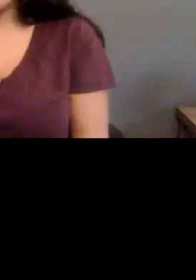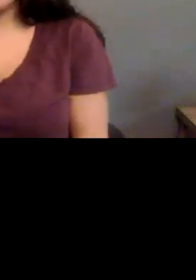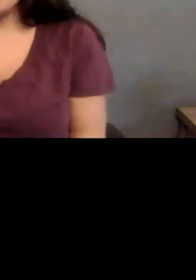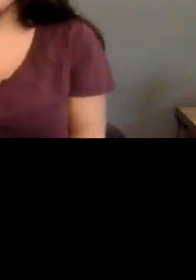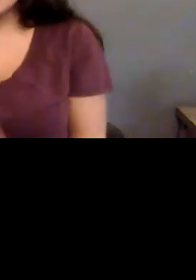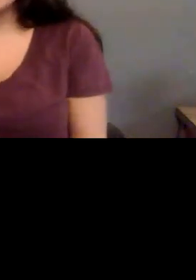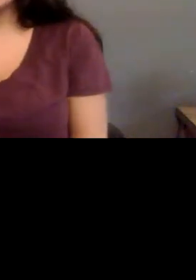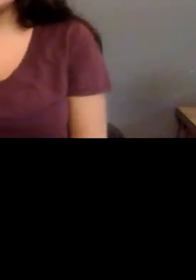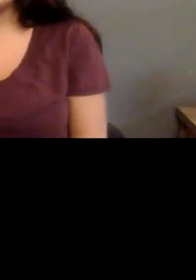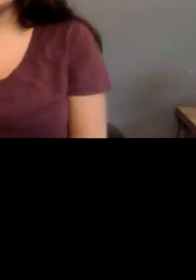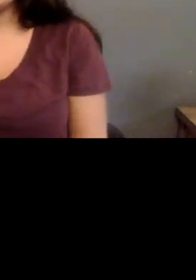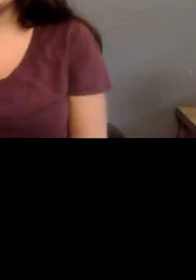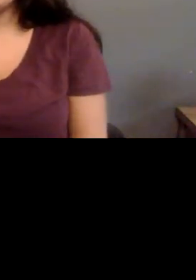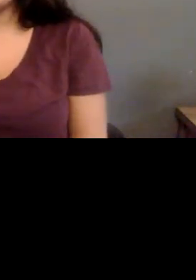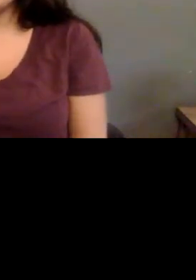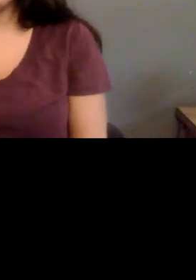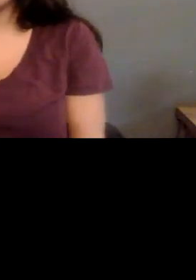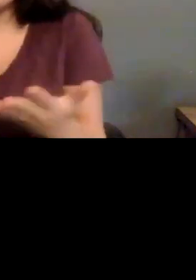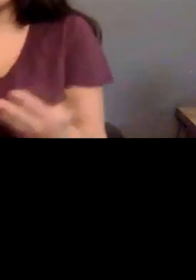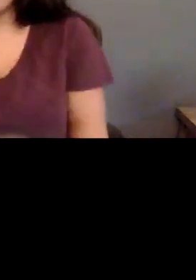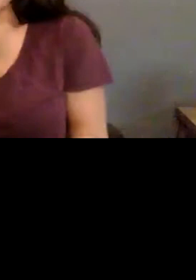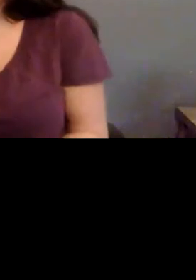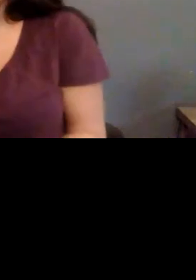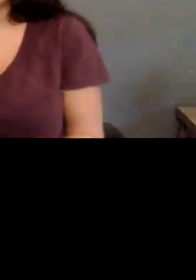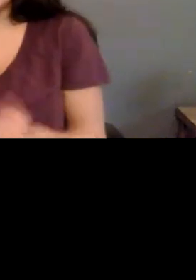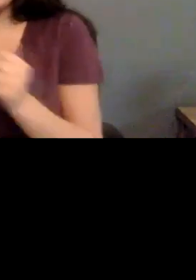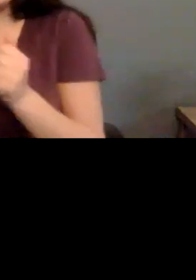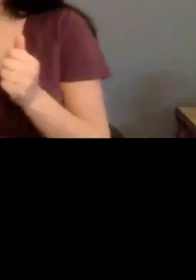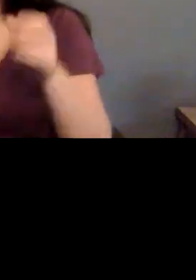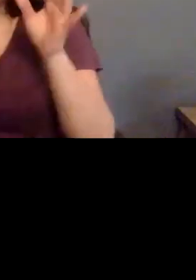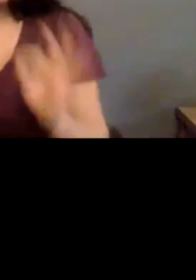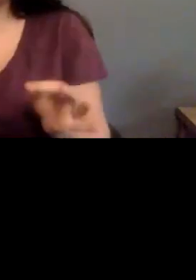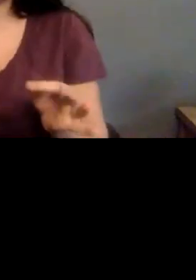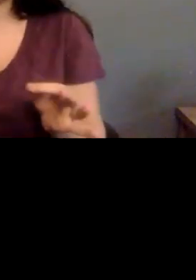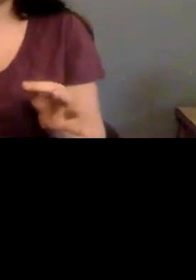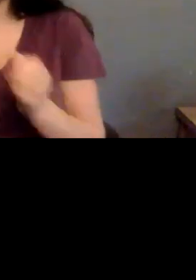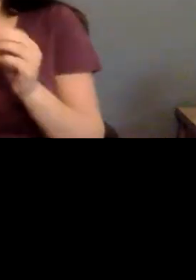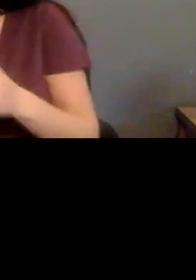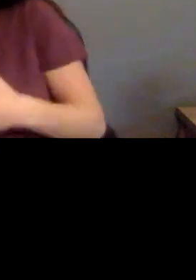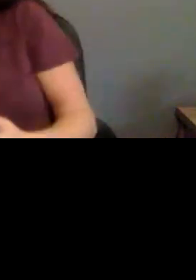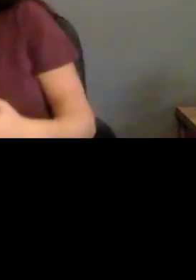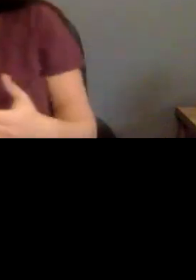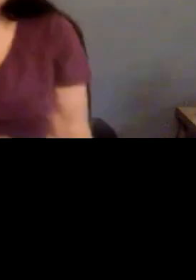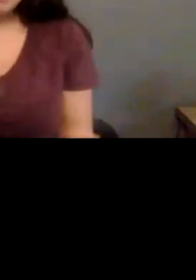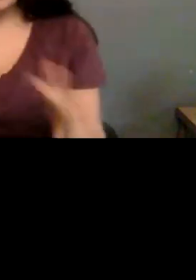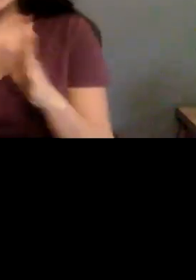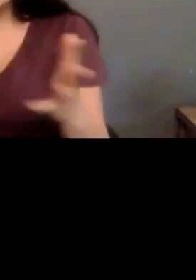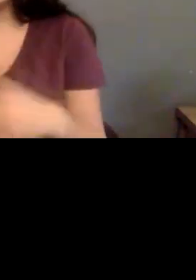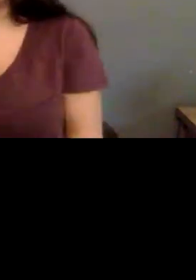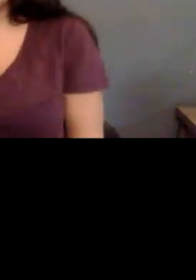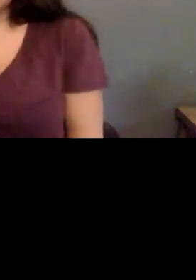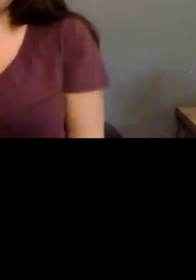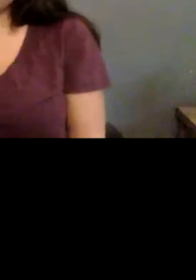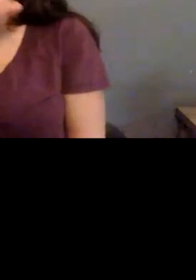but I can't tell you with any certainty which ones are more likely to go or not. I would assume it